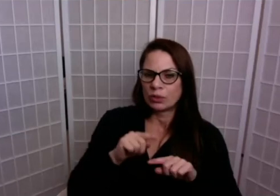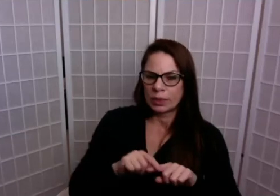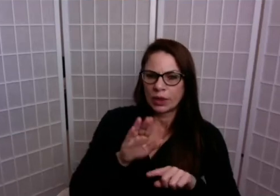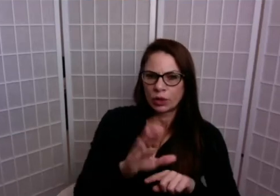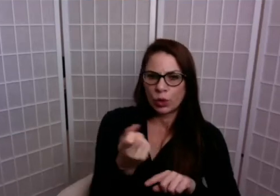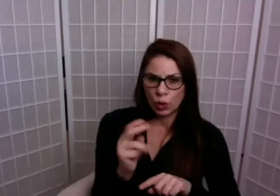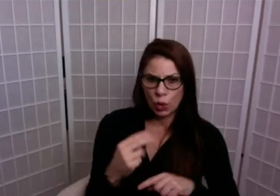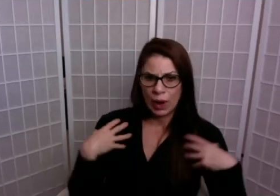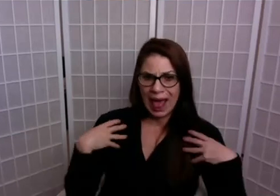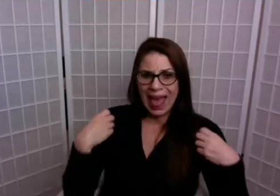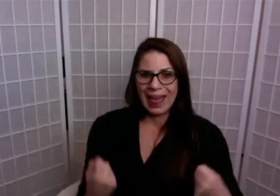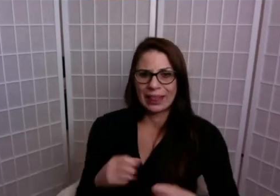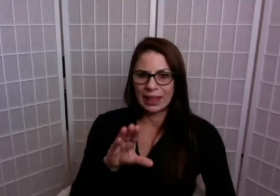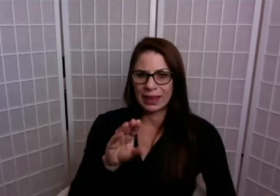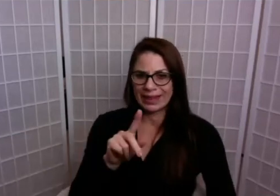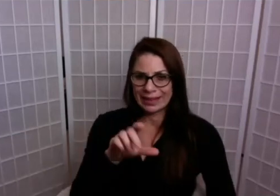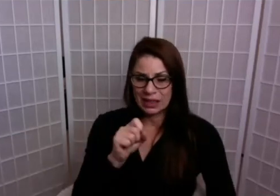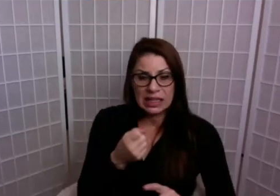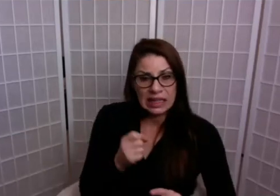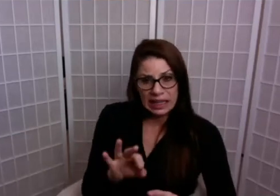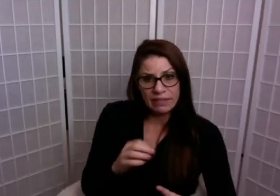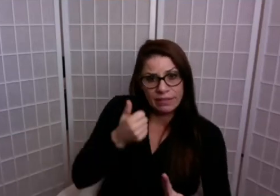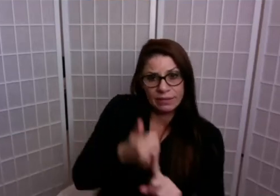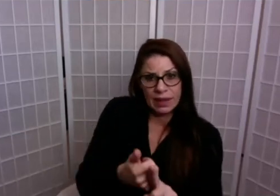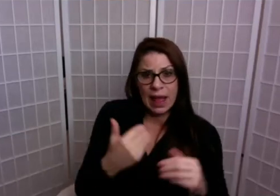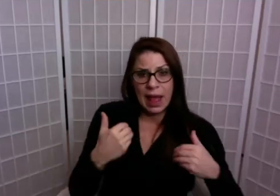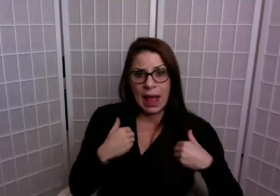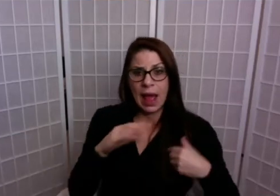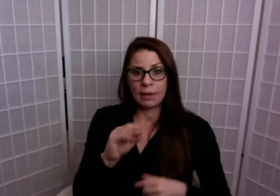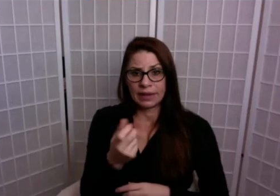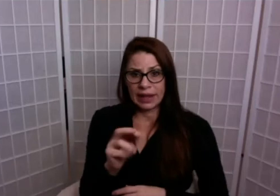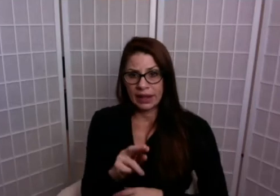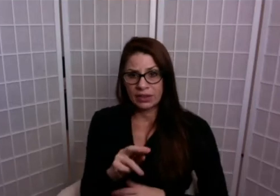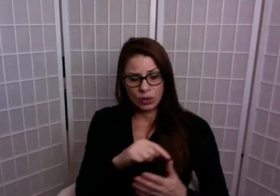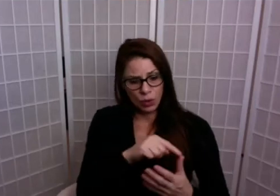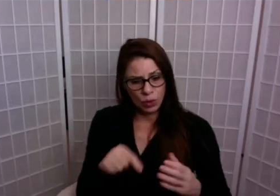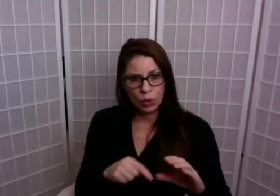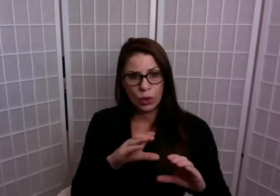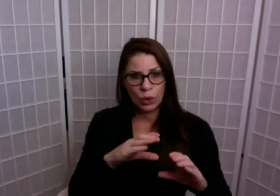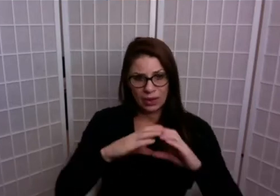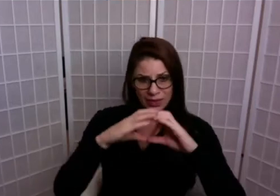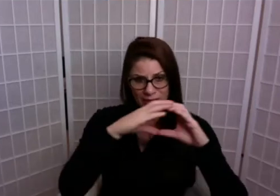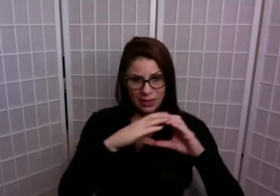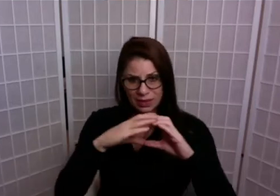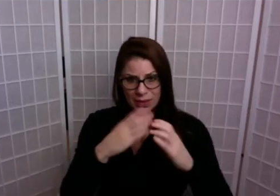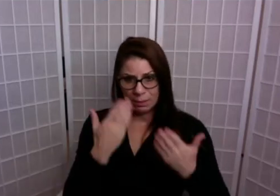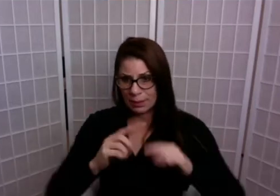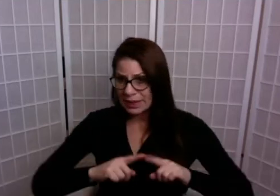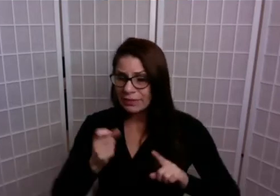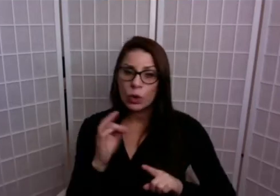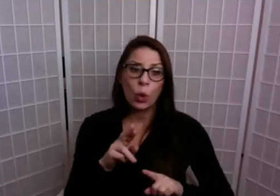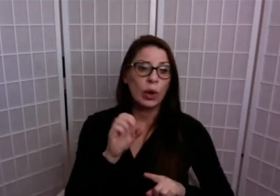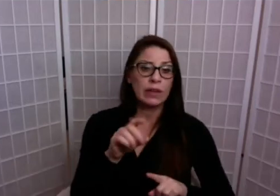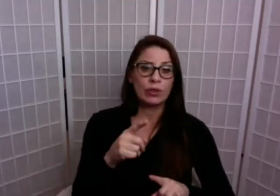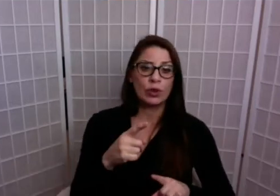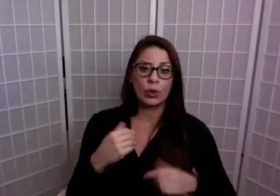cells. If you have cancer, those cells might be altered or might be different. And if you've had treatment for cancer, like chemo